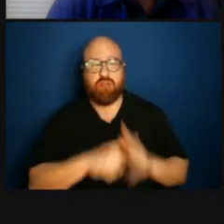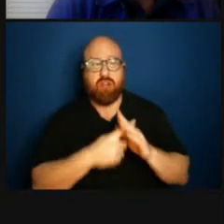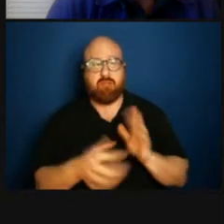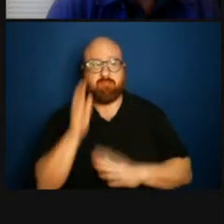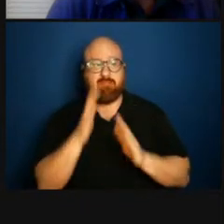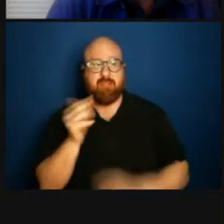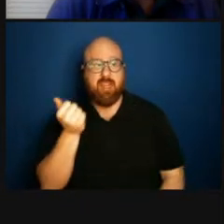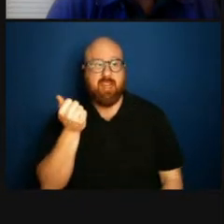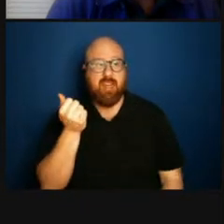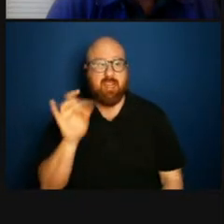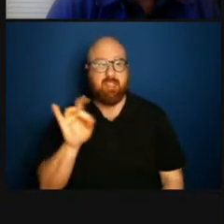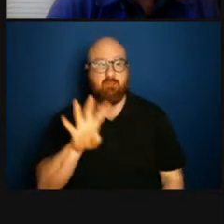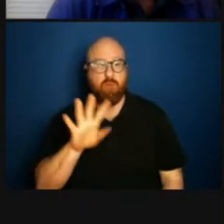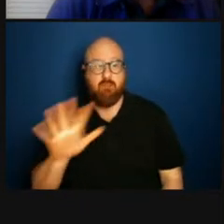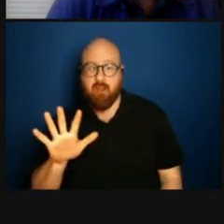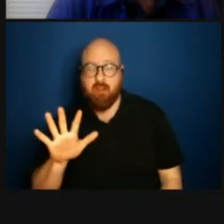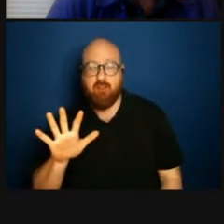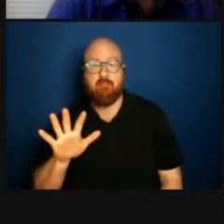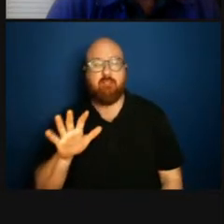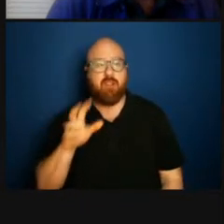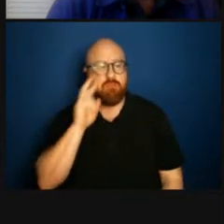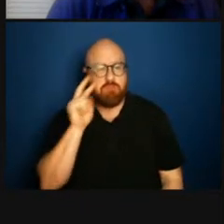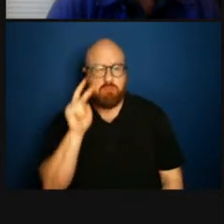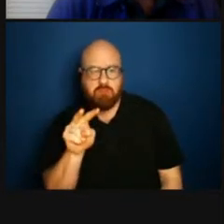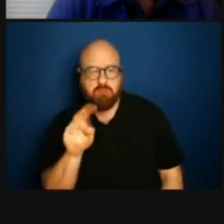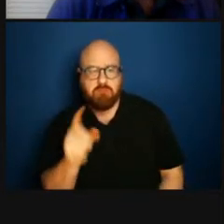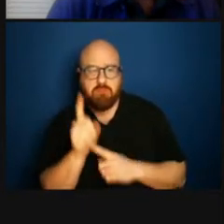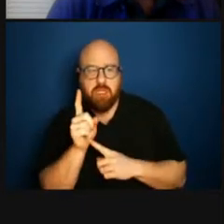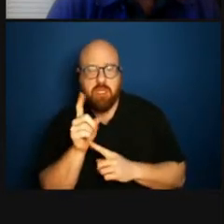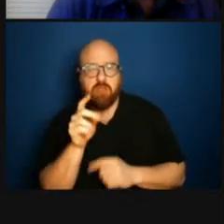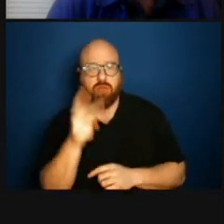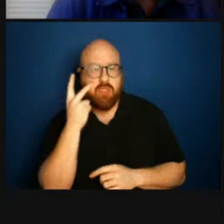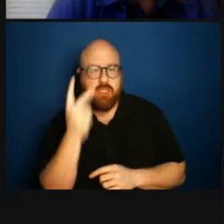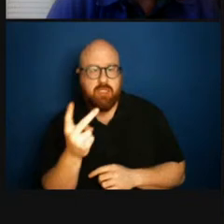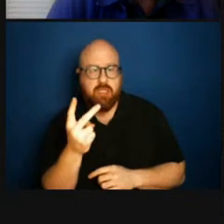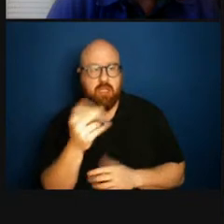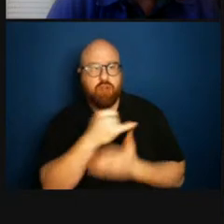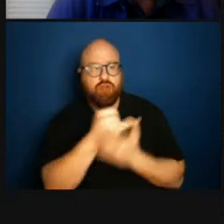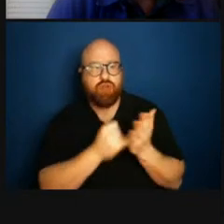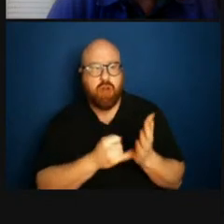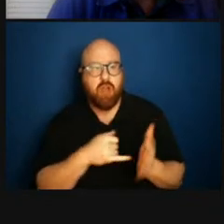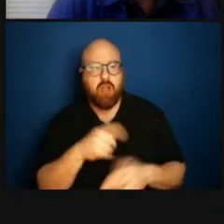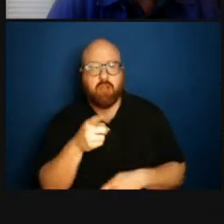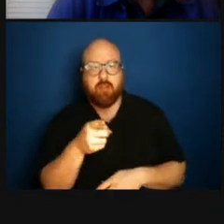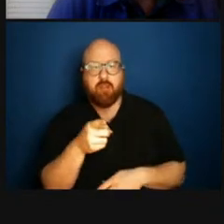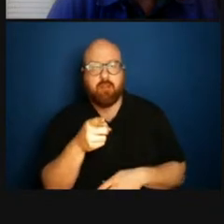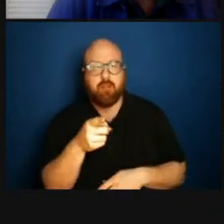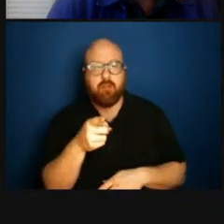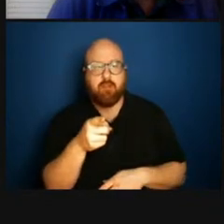1845. We will take a look here for a moment at a drawing. Next.